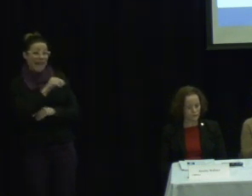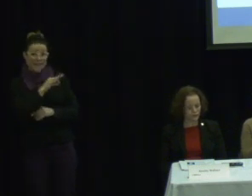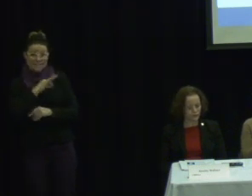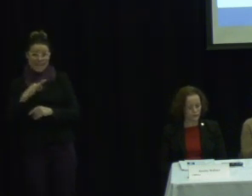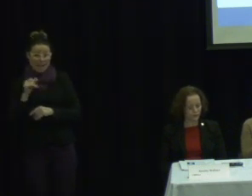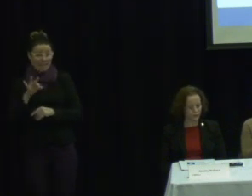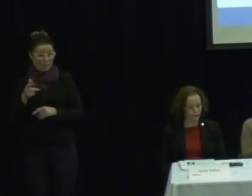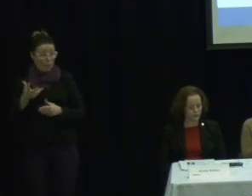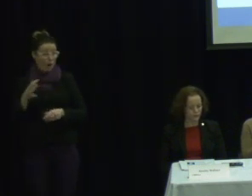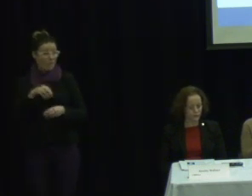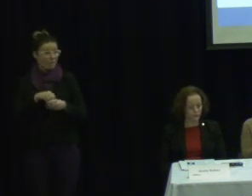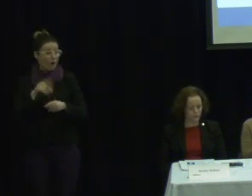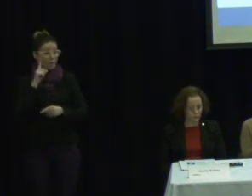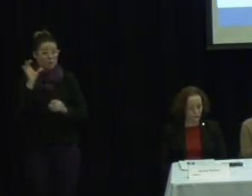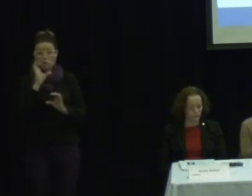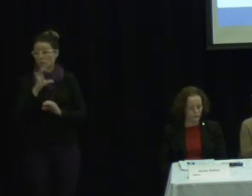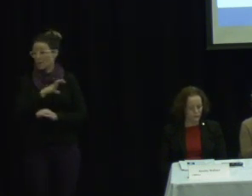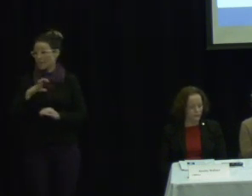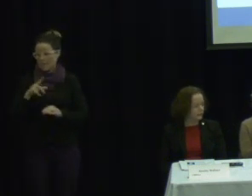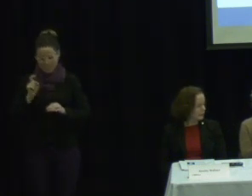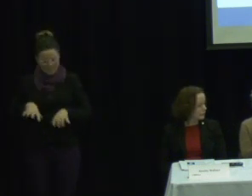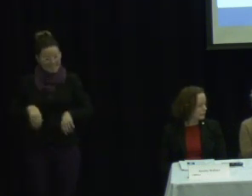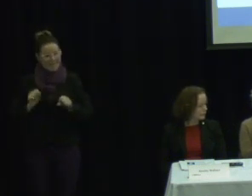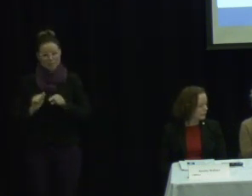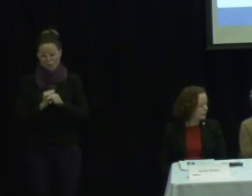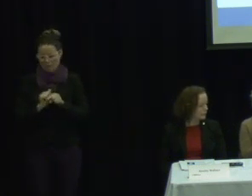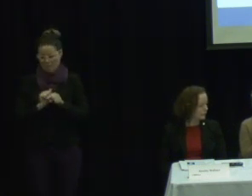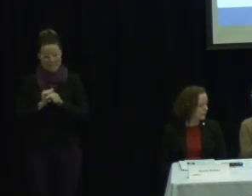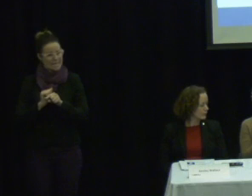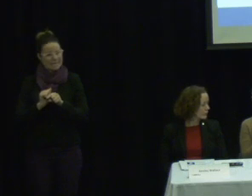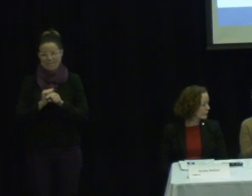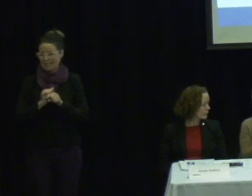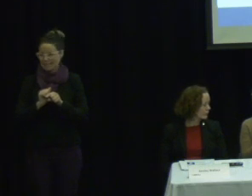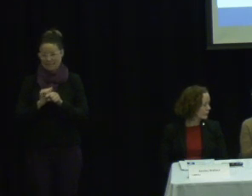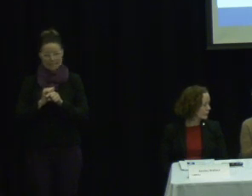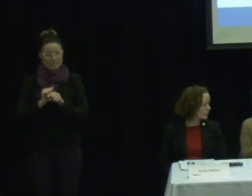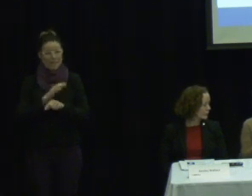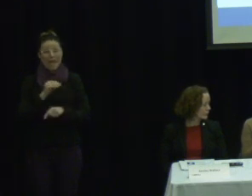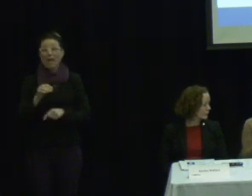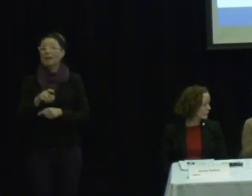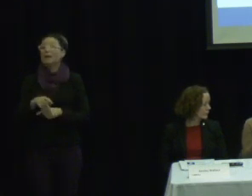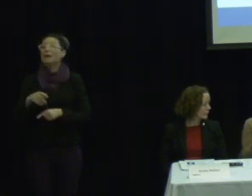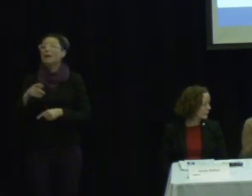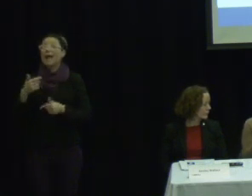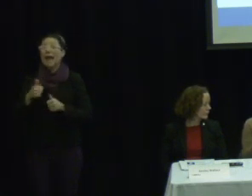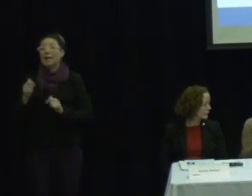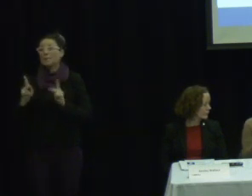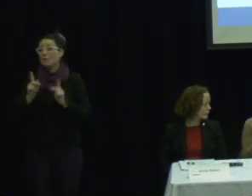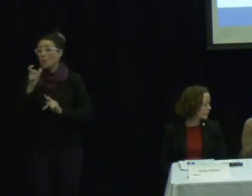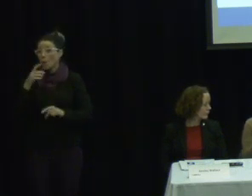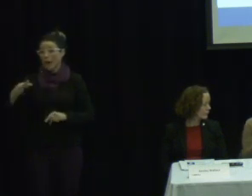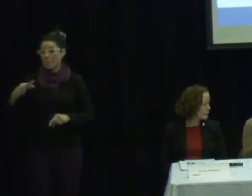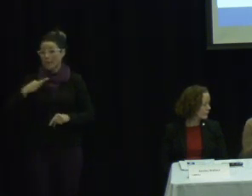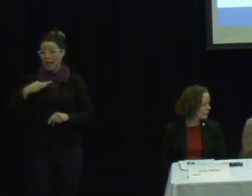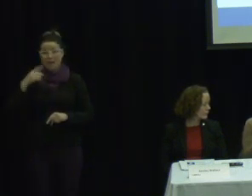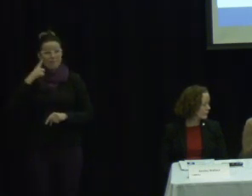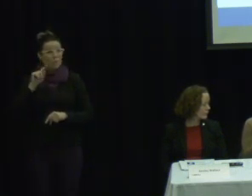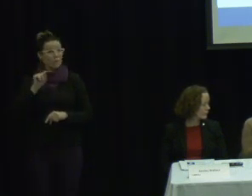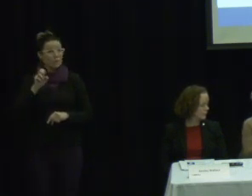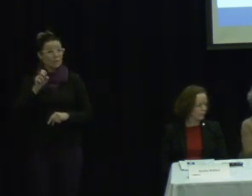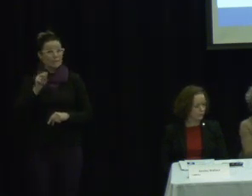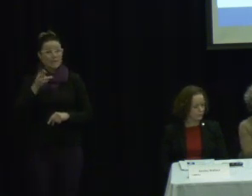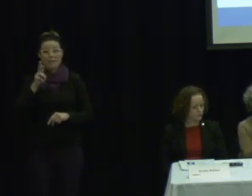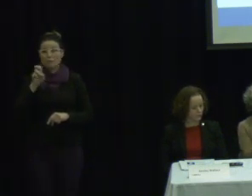wanted to serve on one of those search committees. A diversity statement was also mandatory for anyone who was applying here for a tenure-track